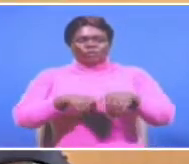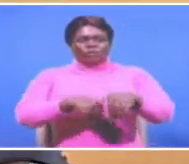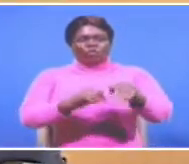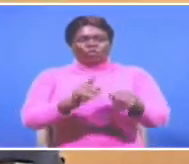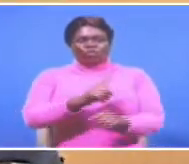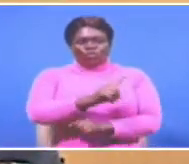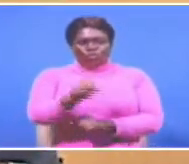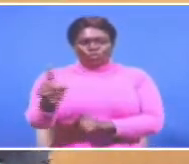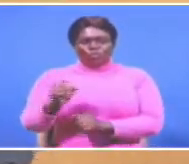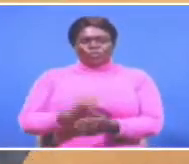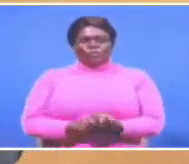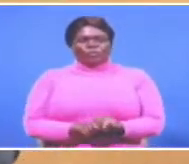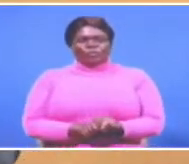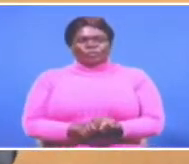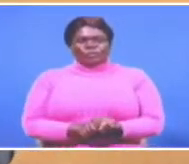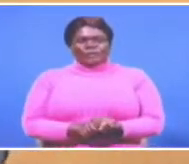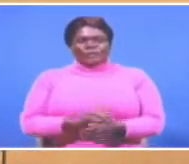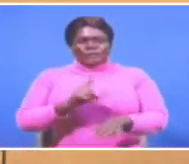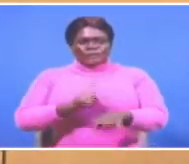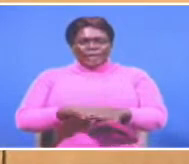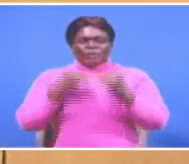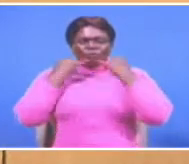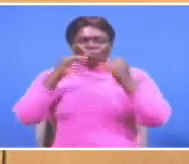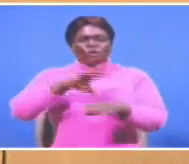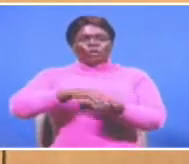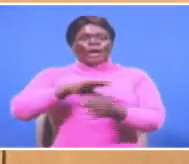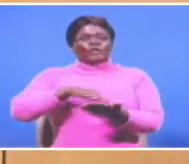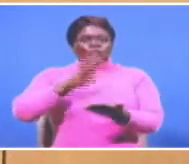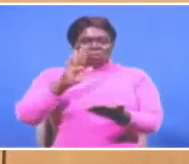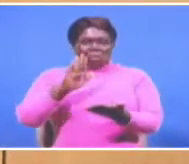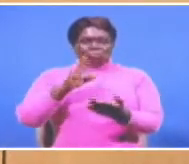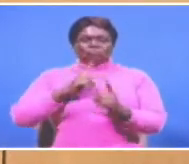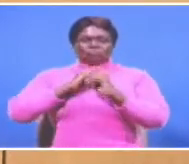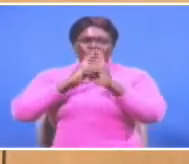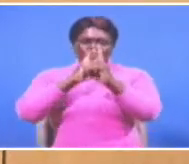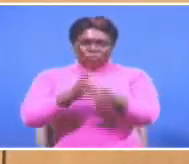you, and when details come, we will be reporting on them.